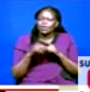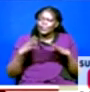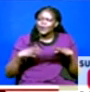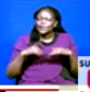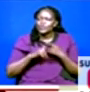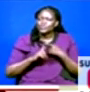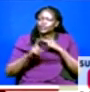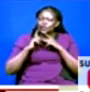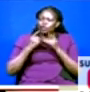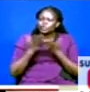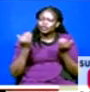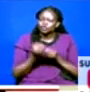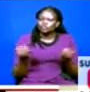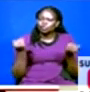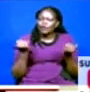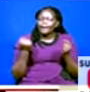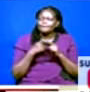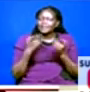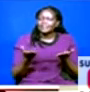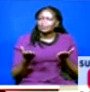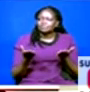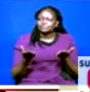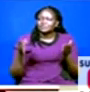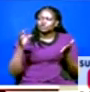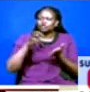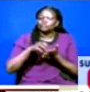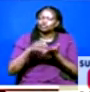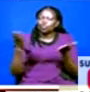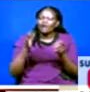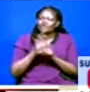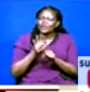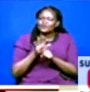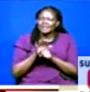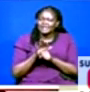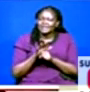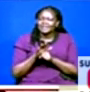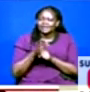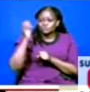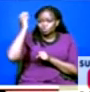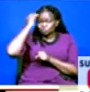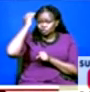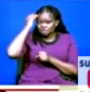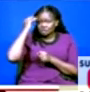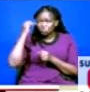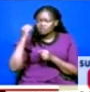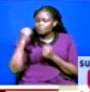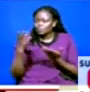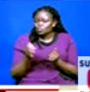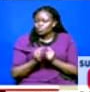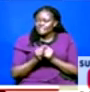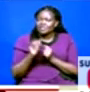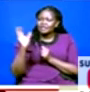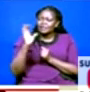talk to these children. But now in a situation where there are so many students, how many will the chaplain